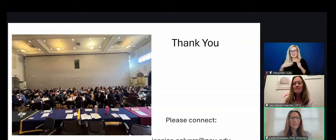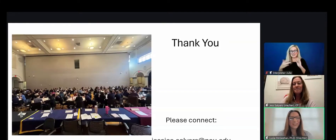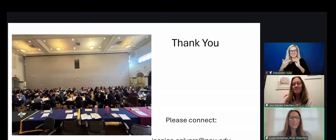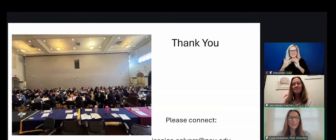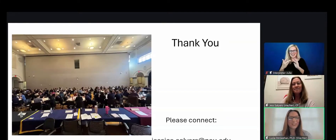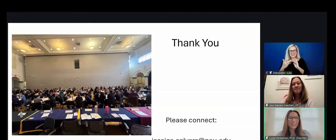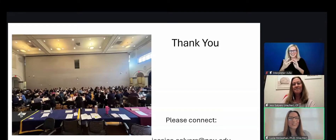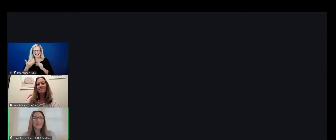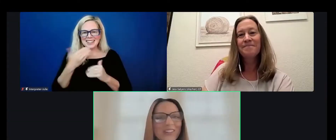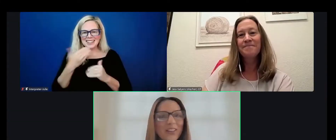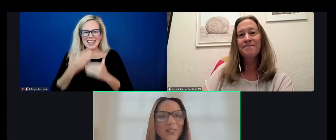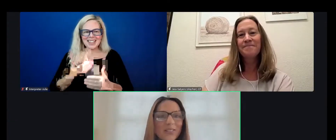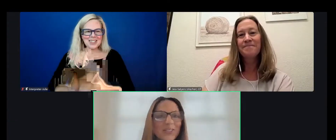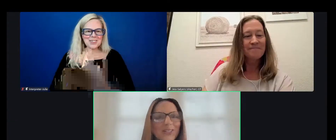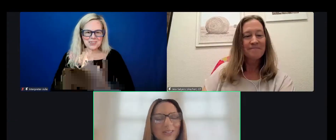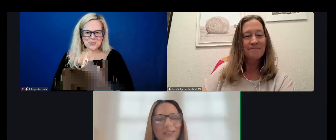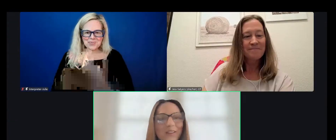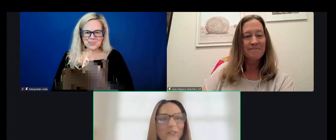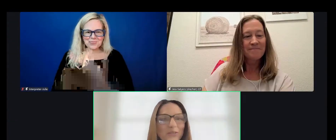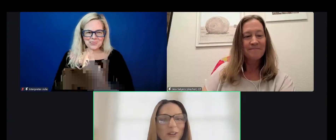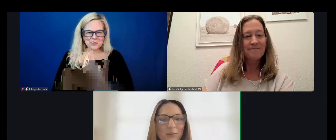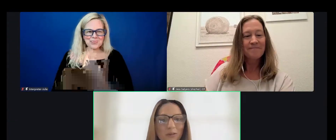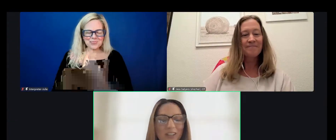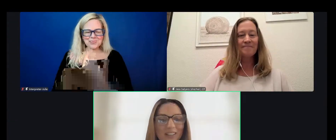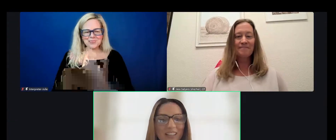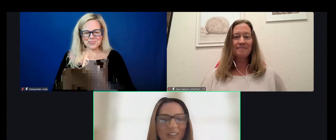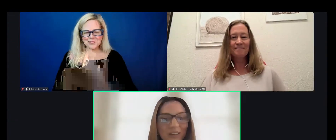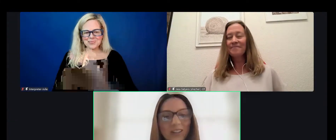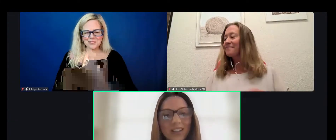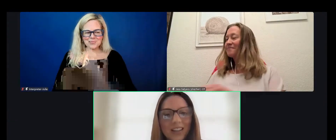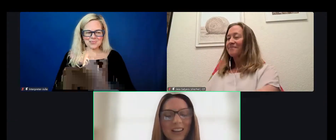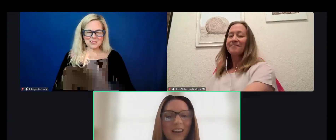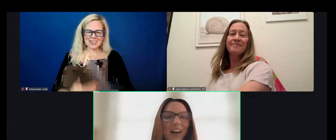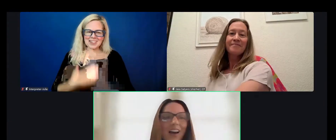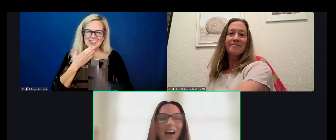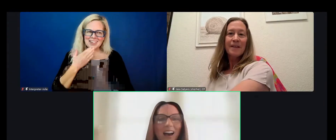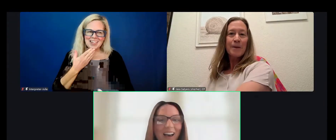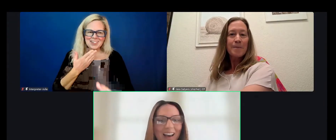Thank you. Thank you, Dr. Salyers. That was very moving. Thank you.